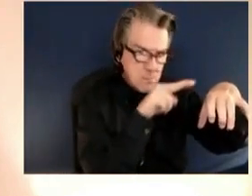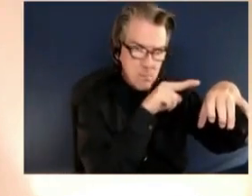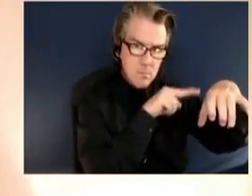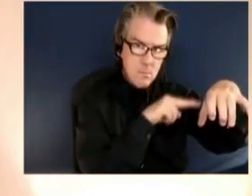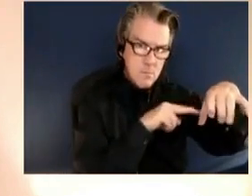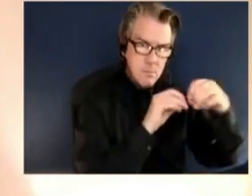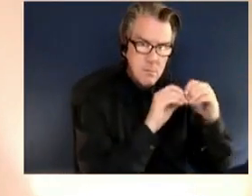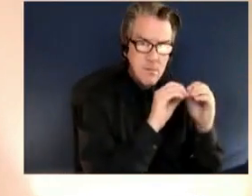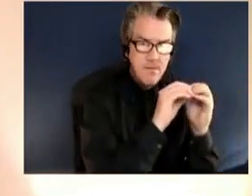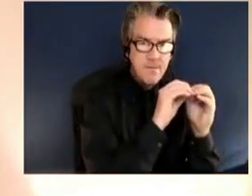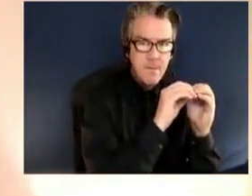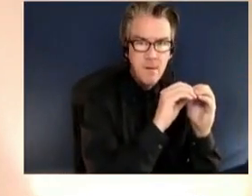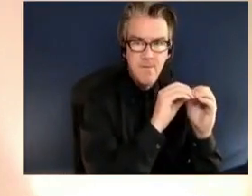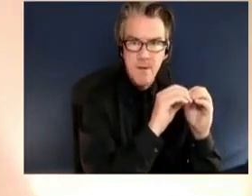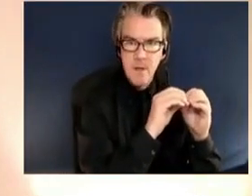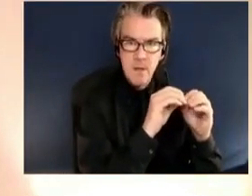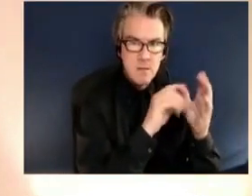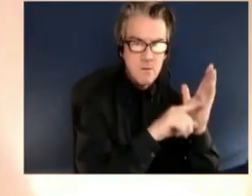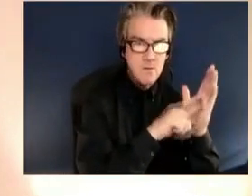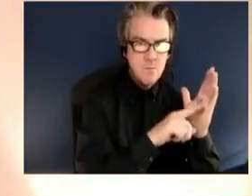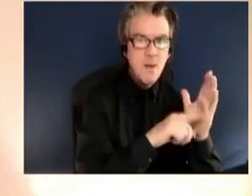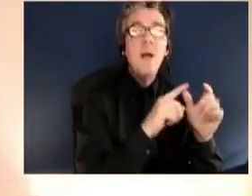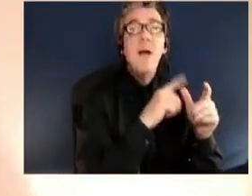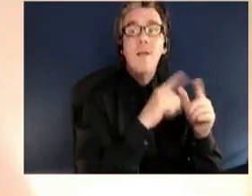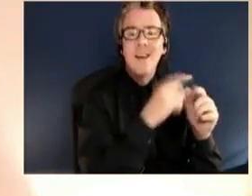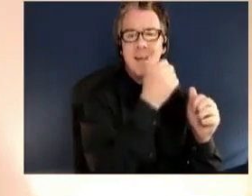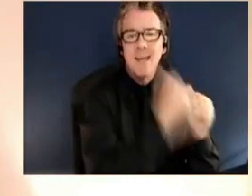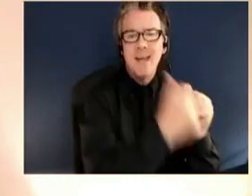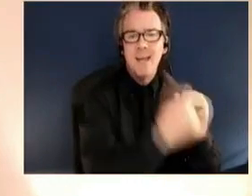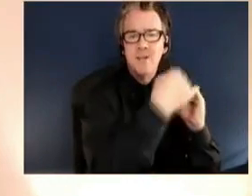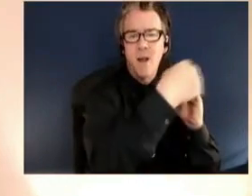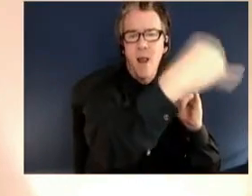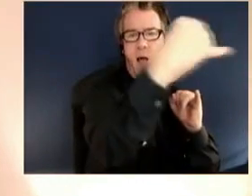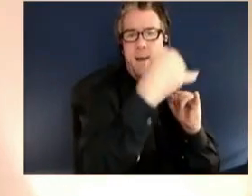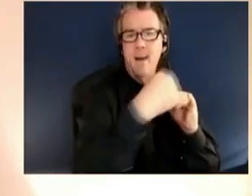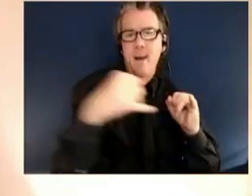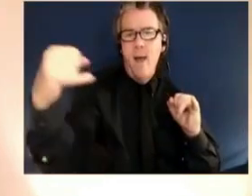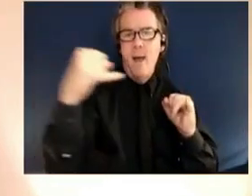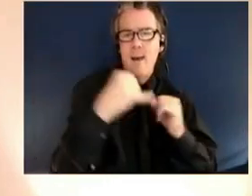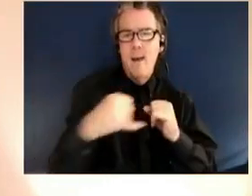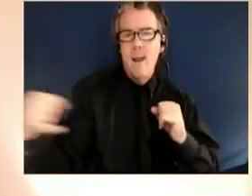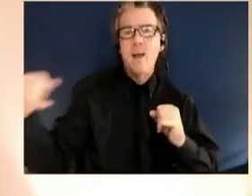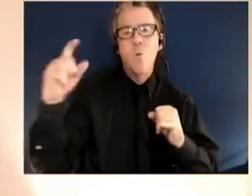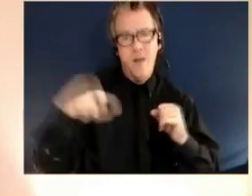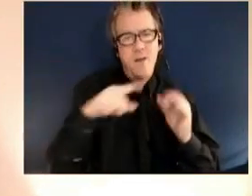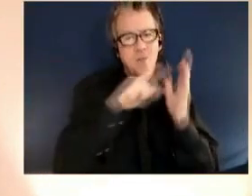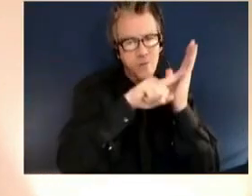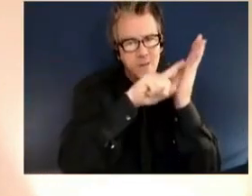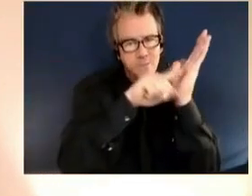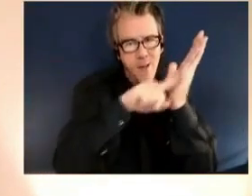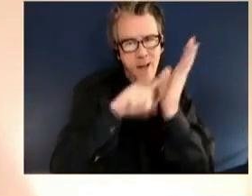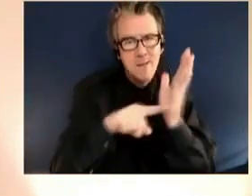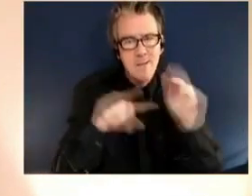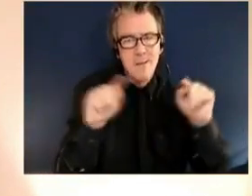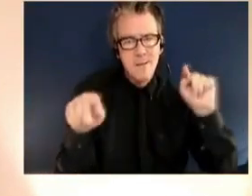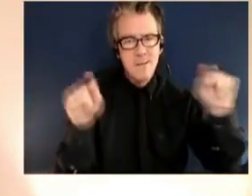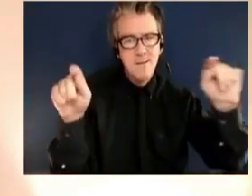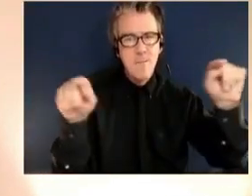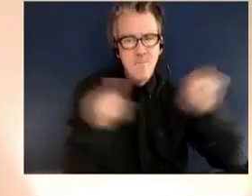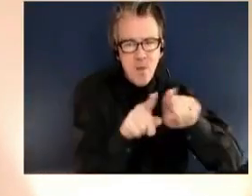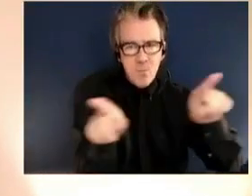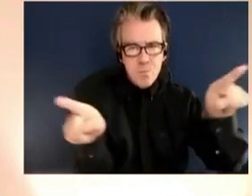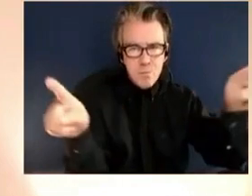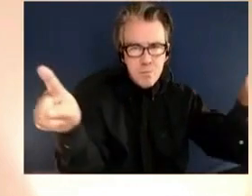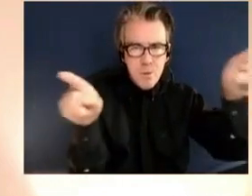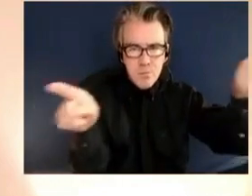or in service. What we need to do is visually inspect. Sometimes we find damages like the cases